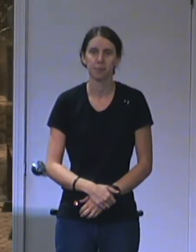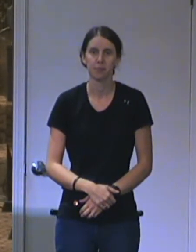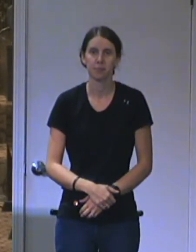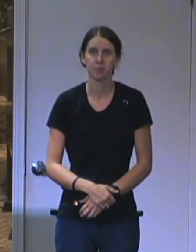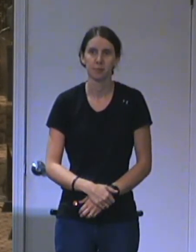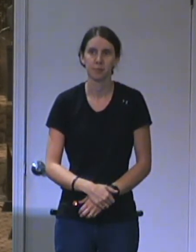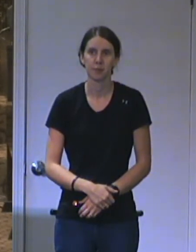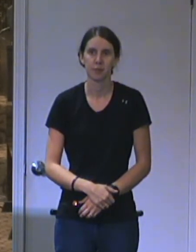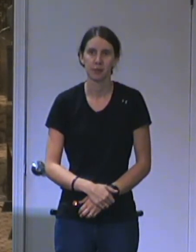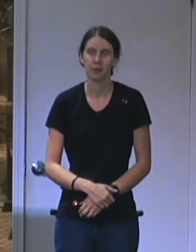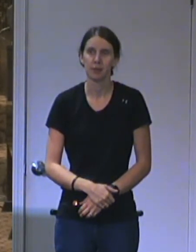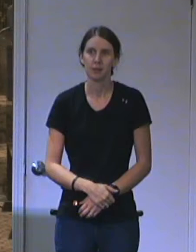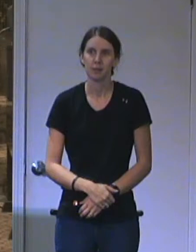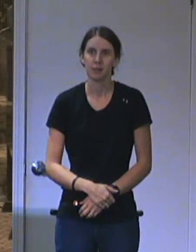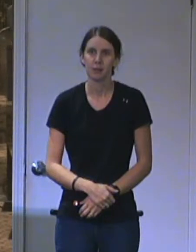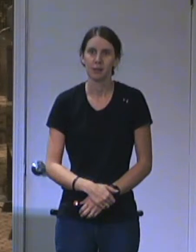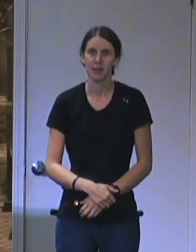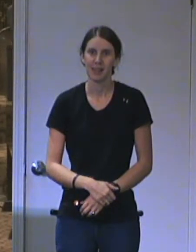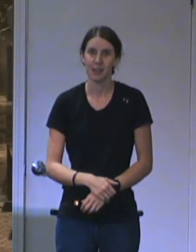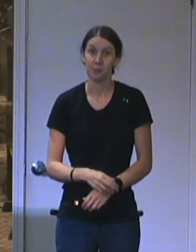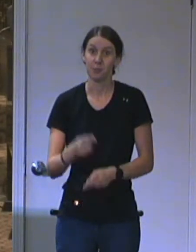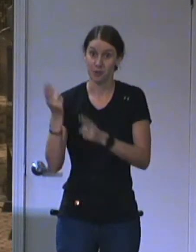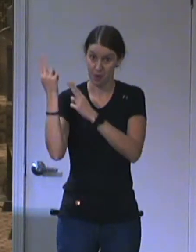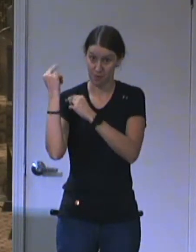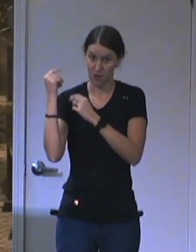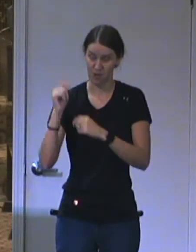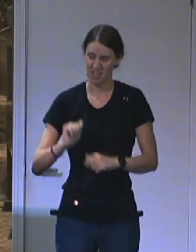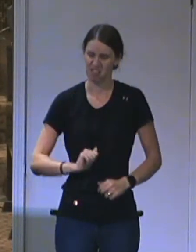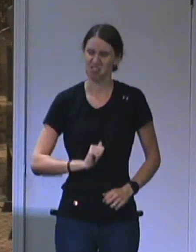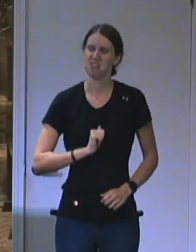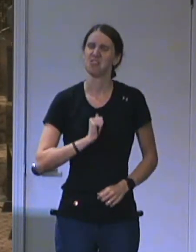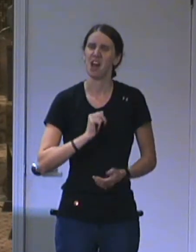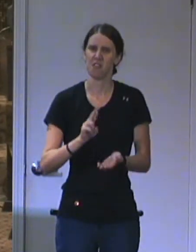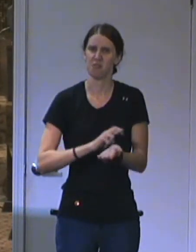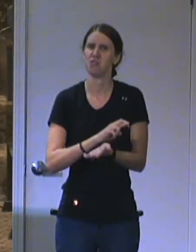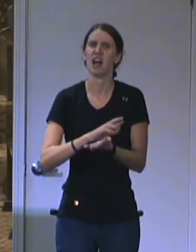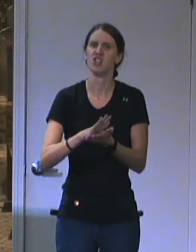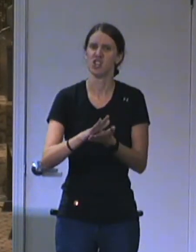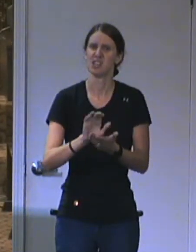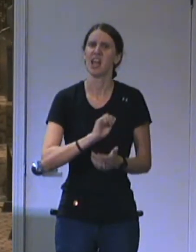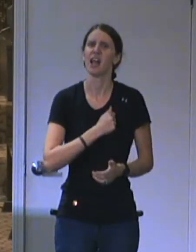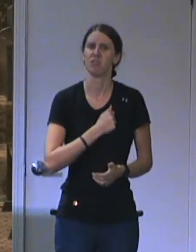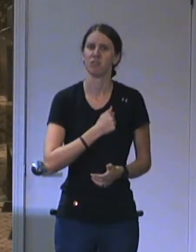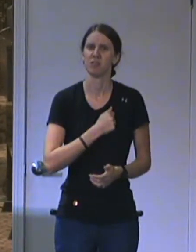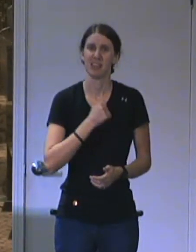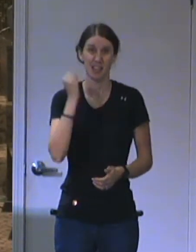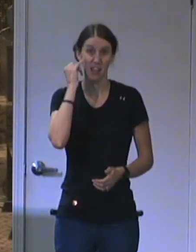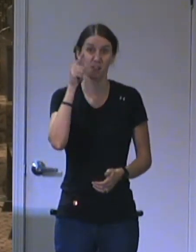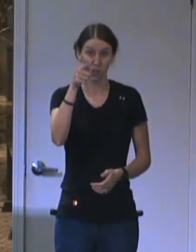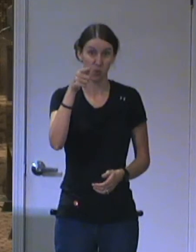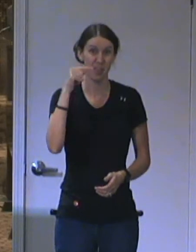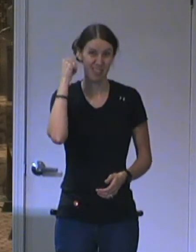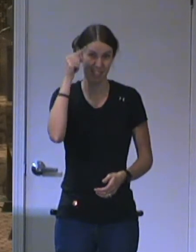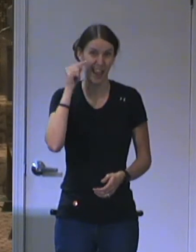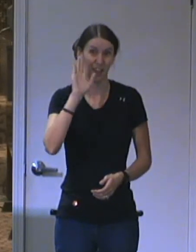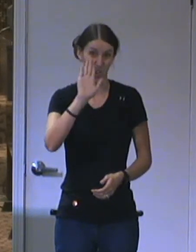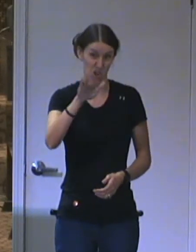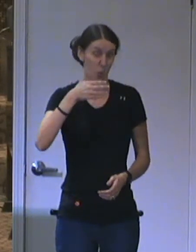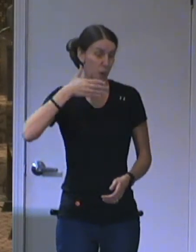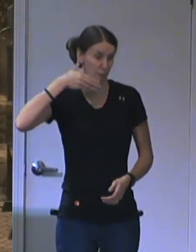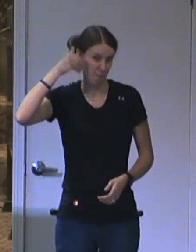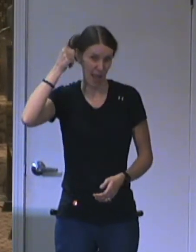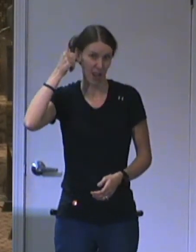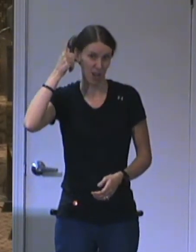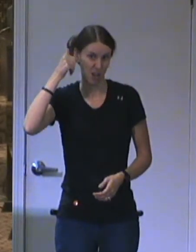This plays back to that self-righteous attitude. Think you're better than somebody? Talk about them,